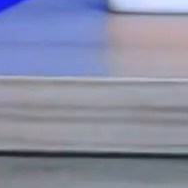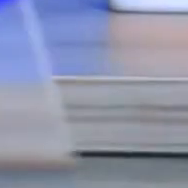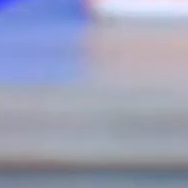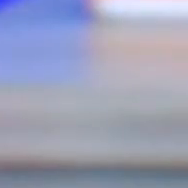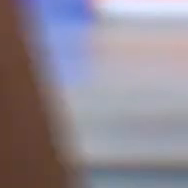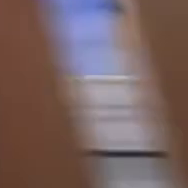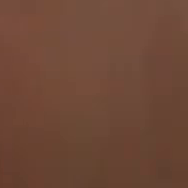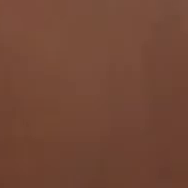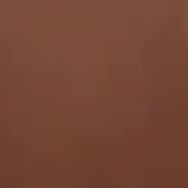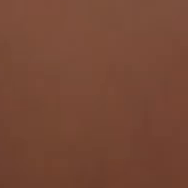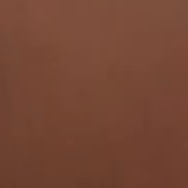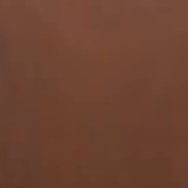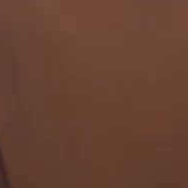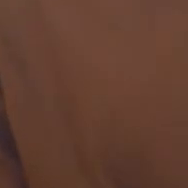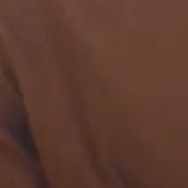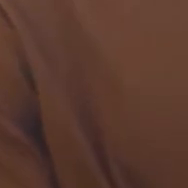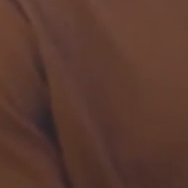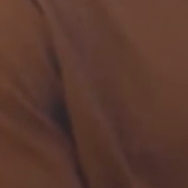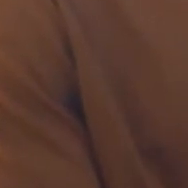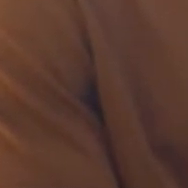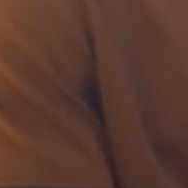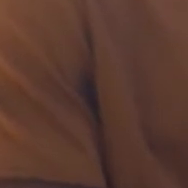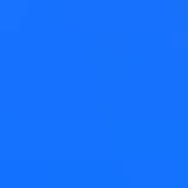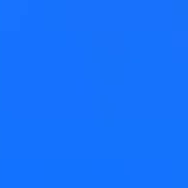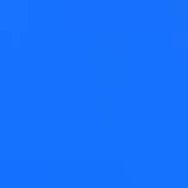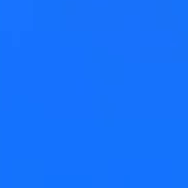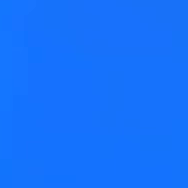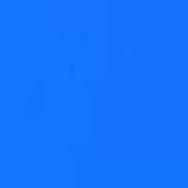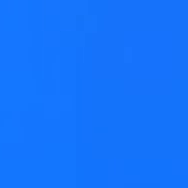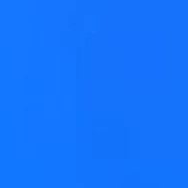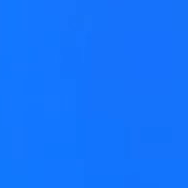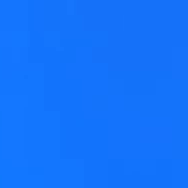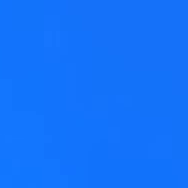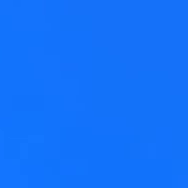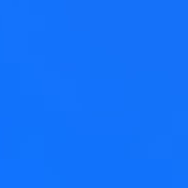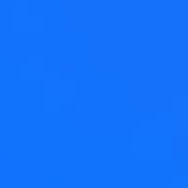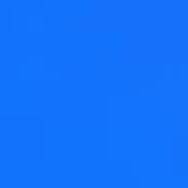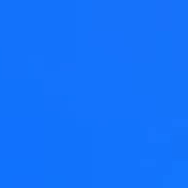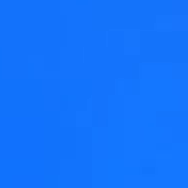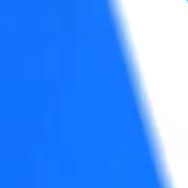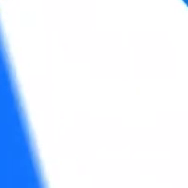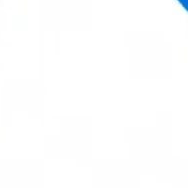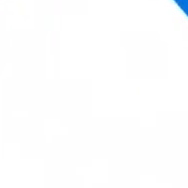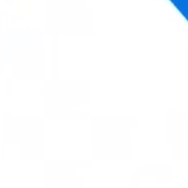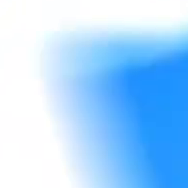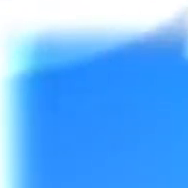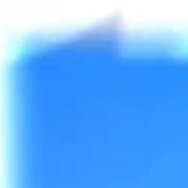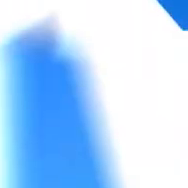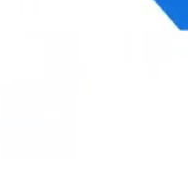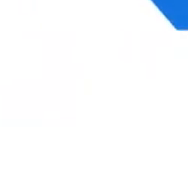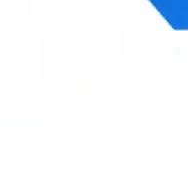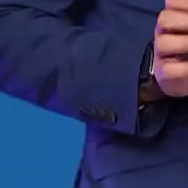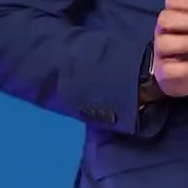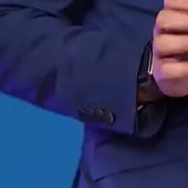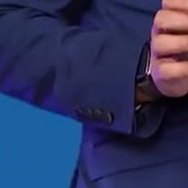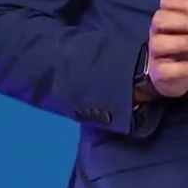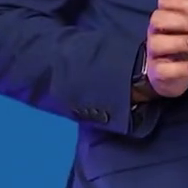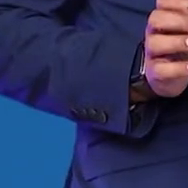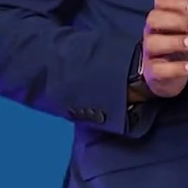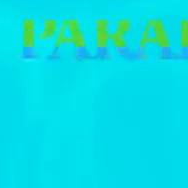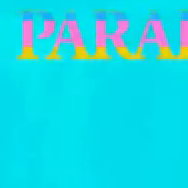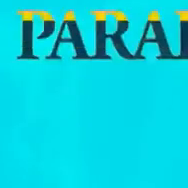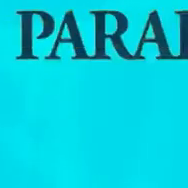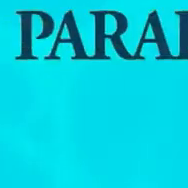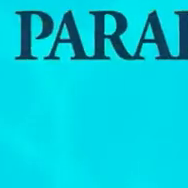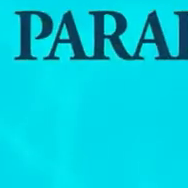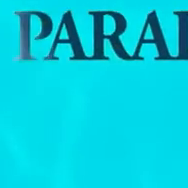definitely help you live a healthier and happier life. Omega XL provides pure, powerful, potent care.